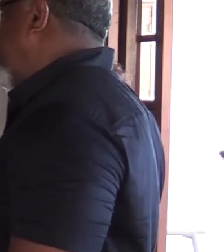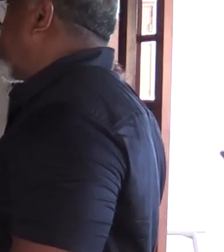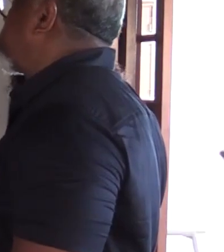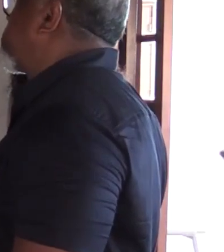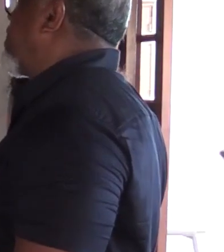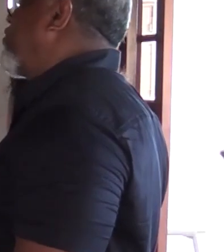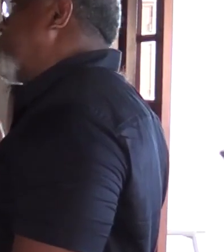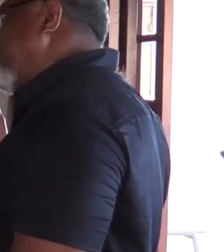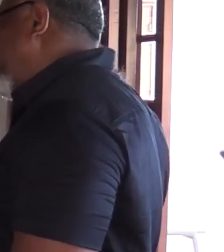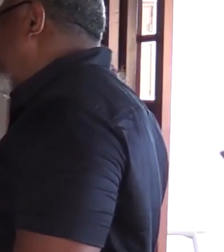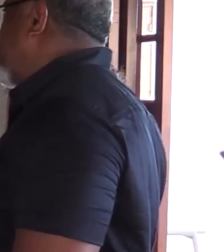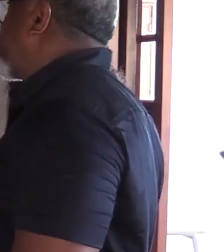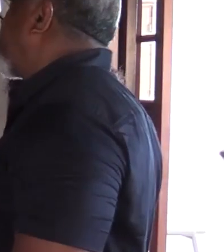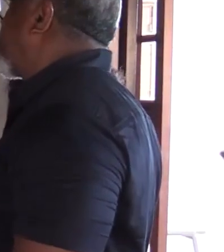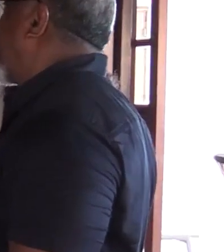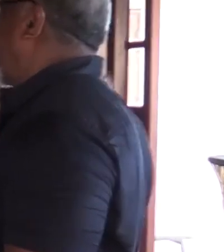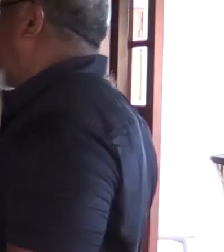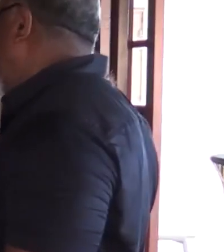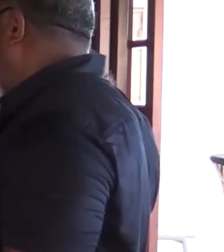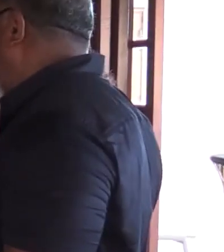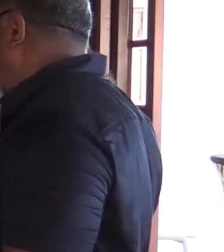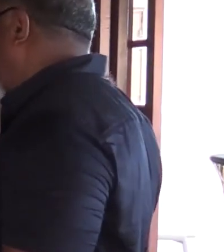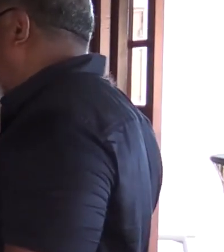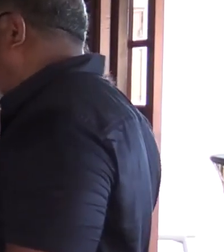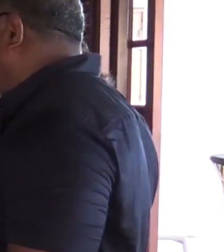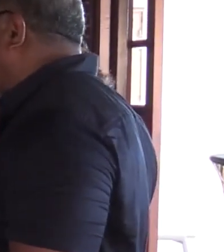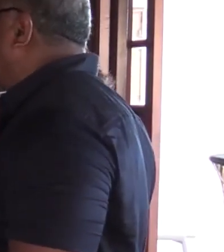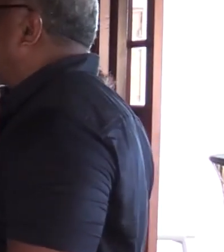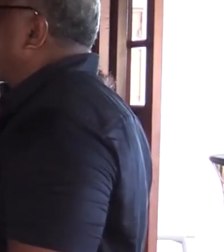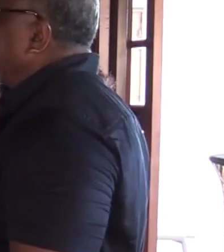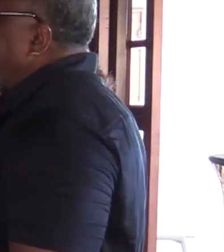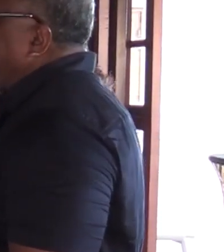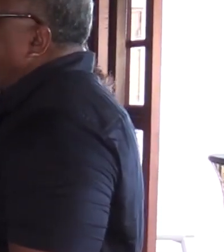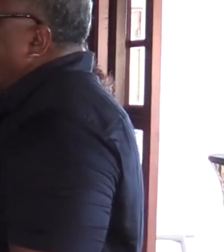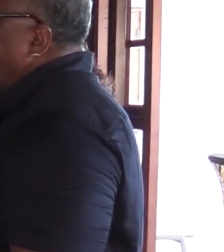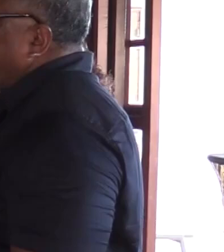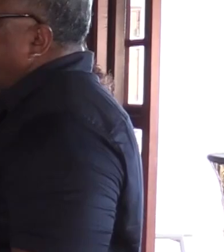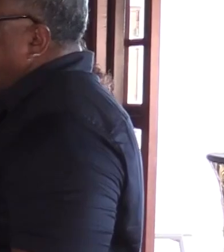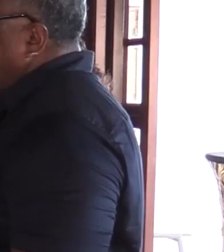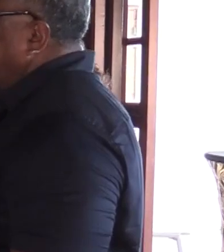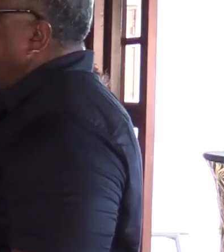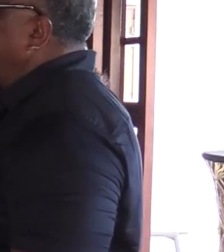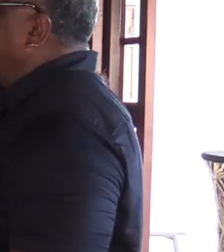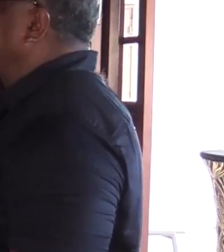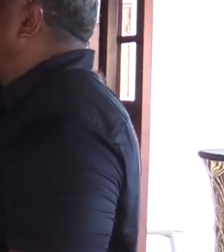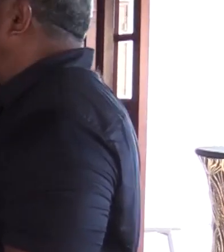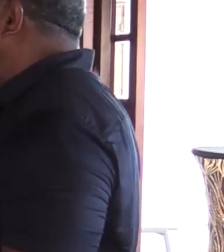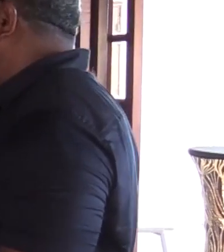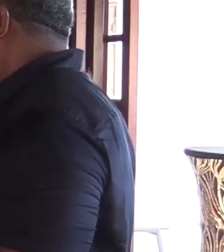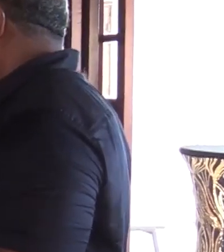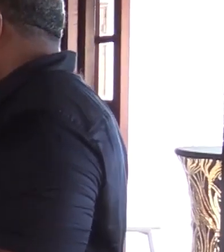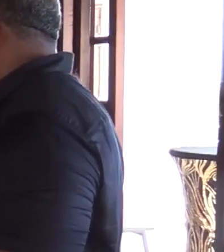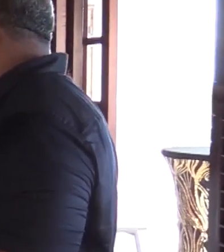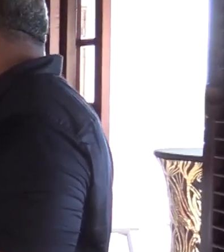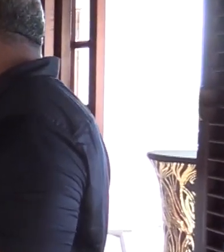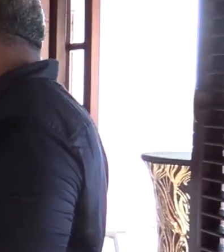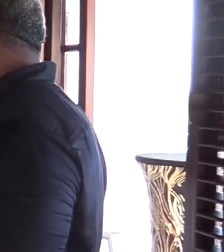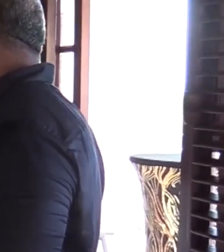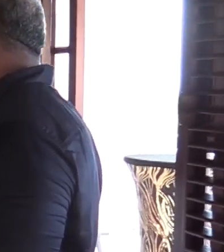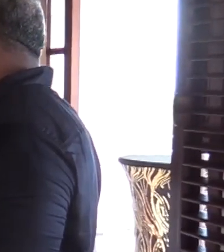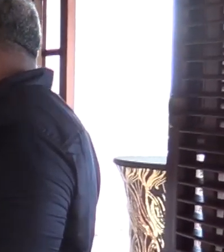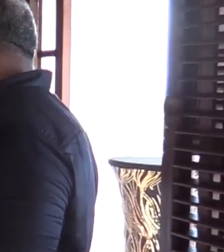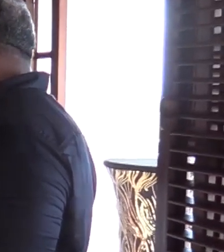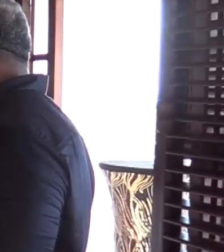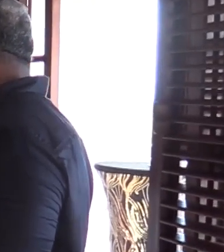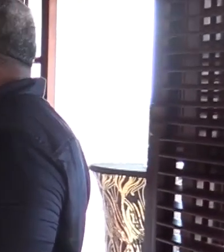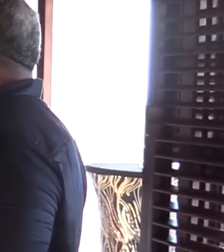success means that you can do it, and you can do it and do it again. And I'm particularly proud to note that